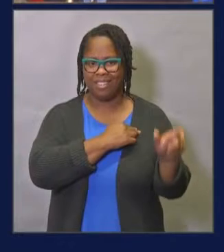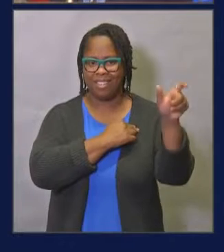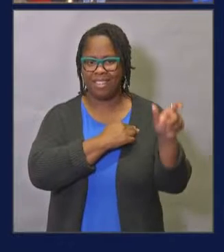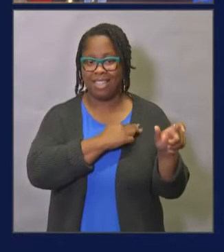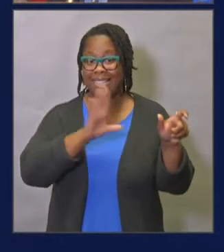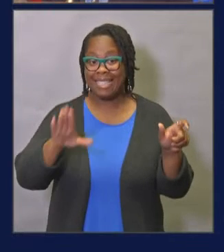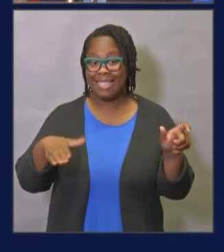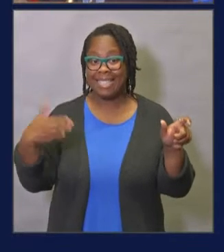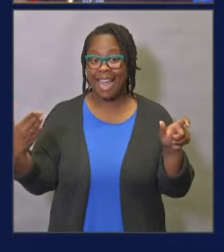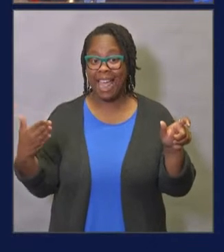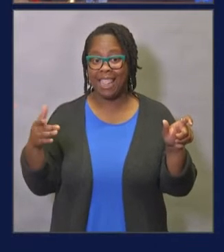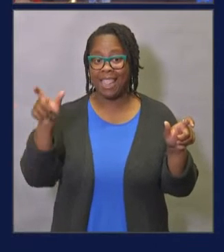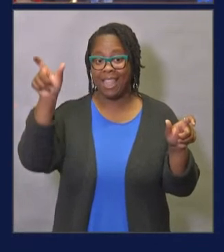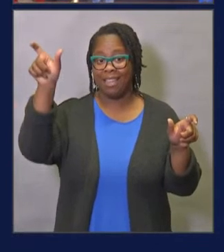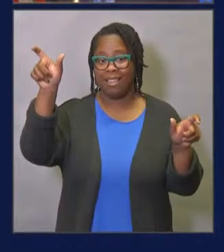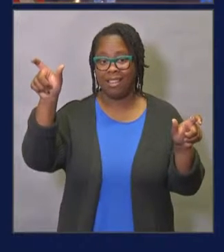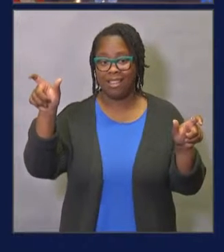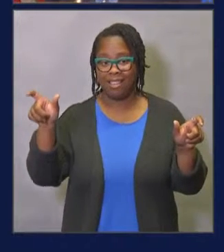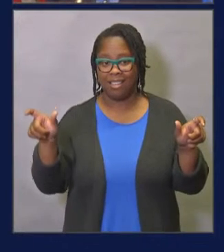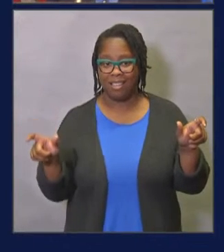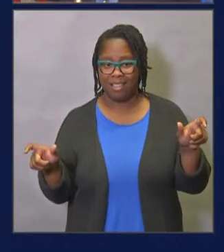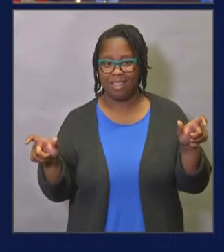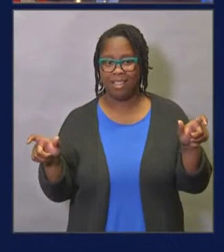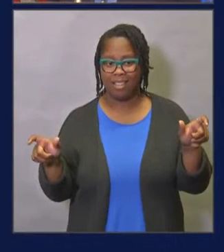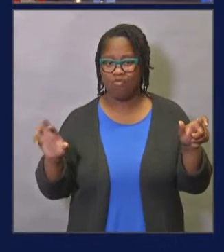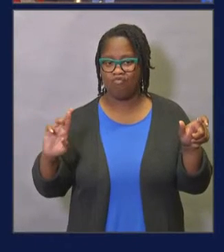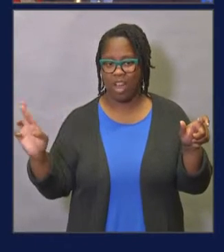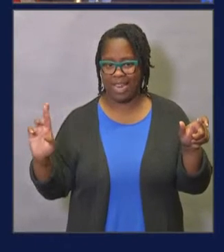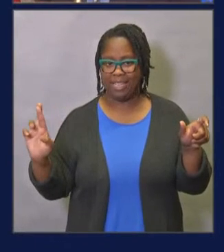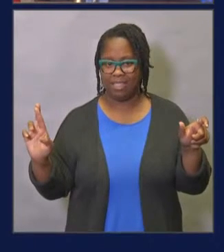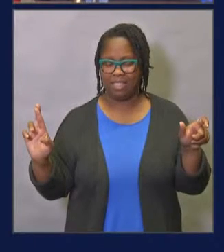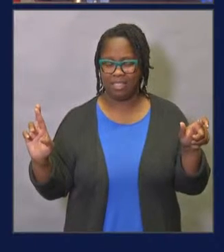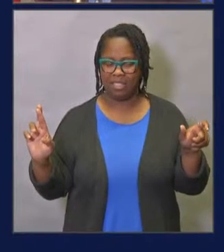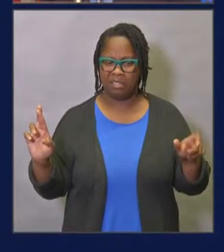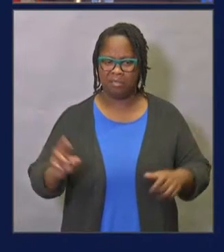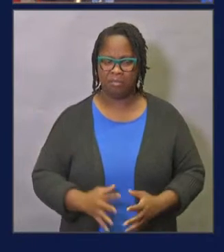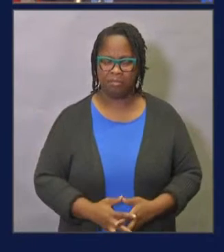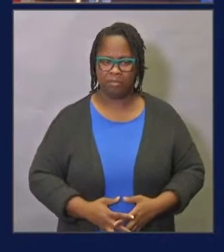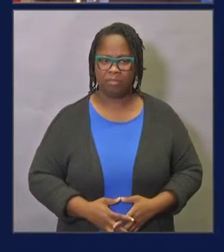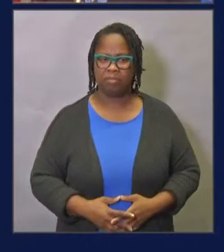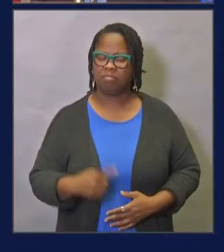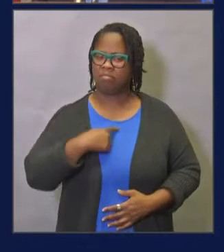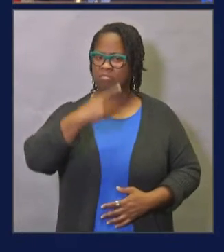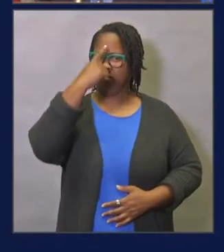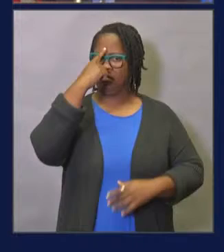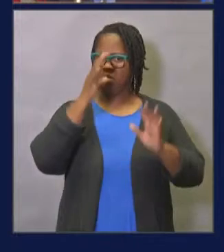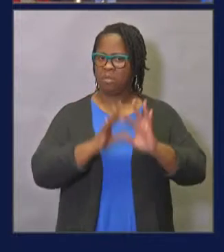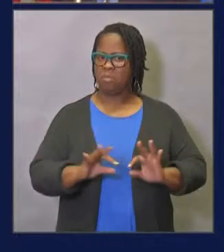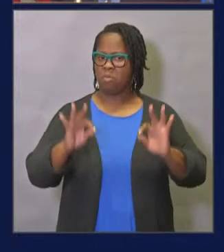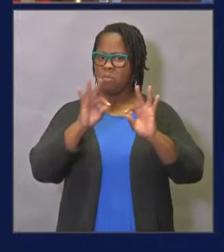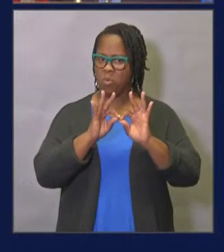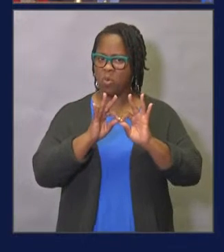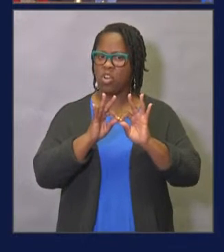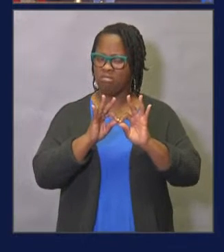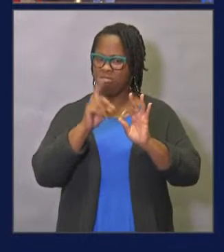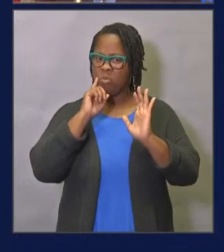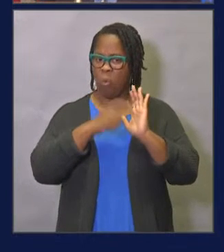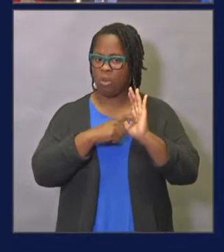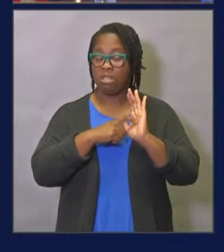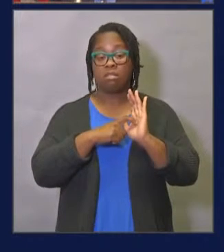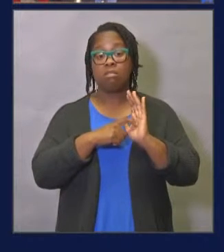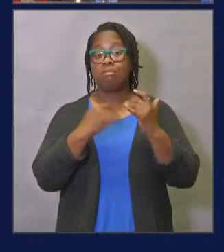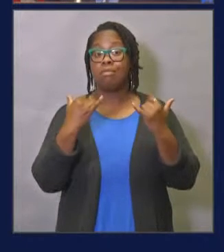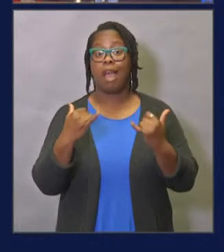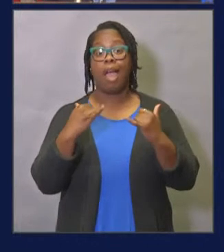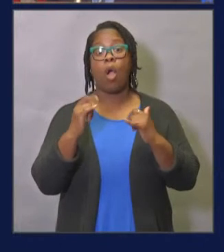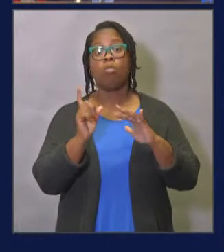deaths on a scale with much lower numbers shown on the right side of the graph. What I think is important is that the surge in cases,